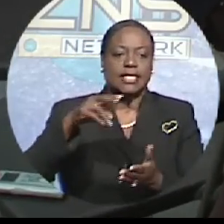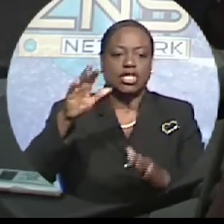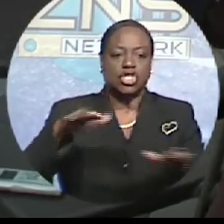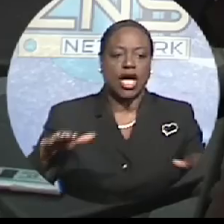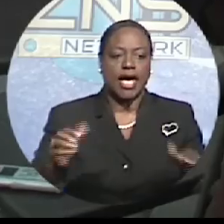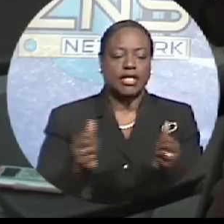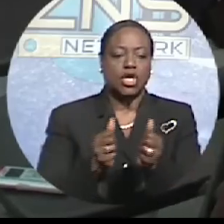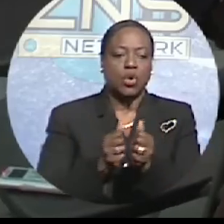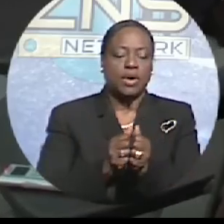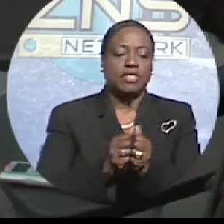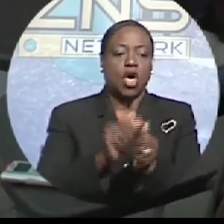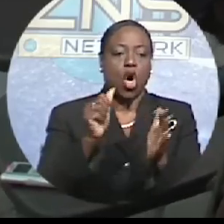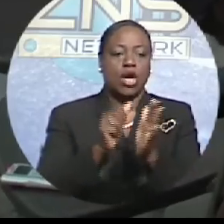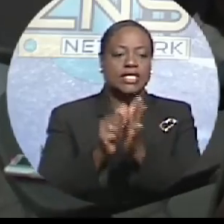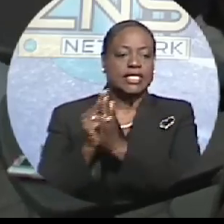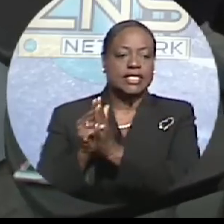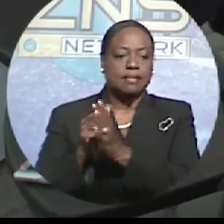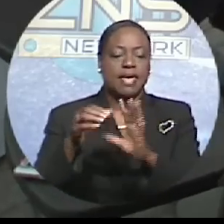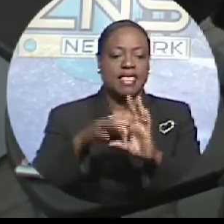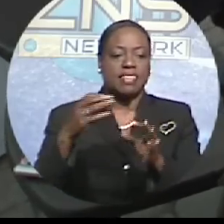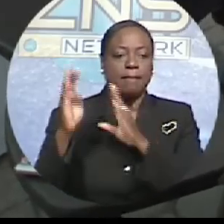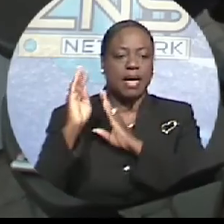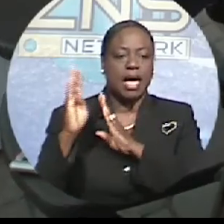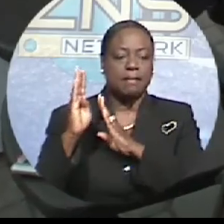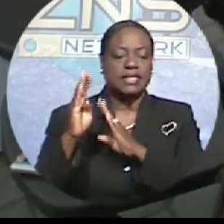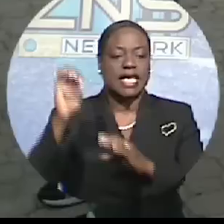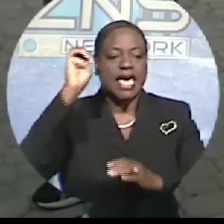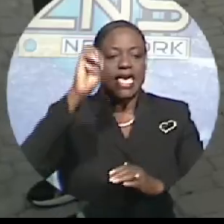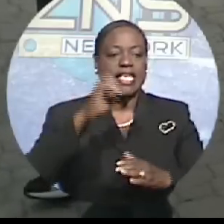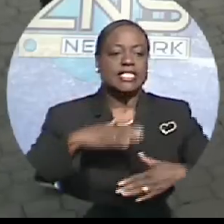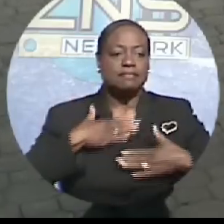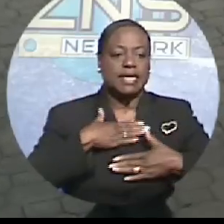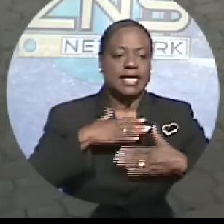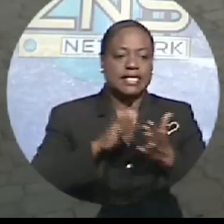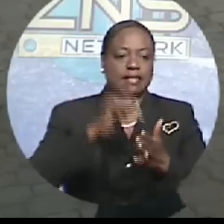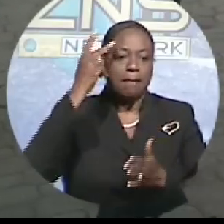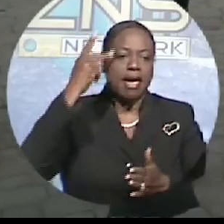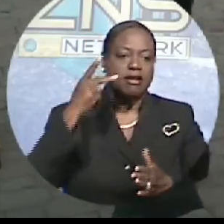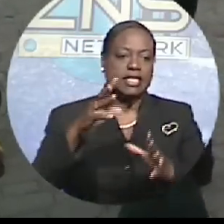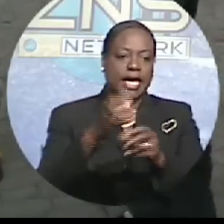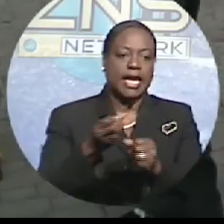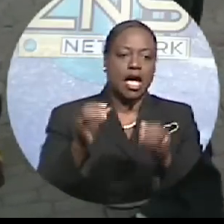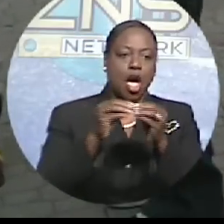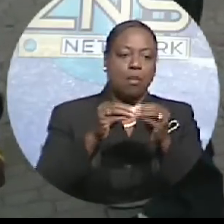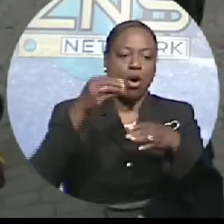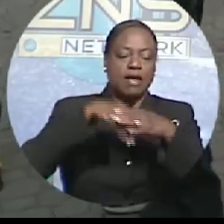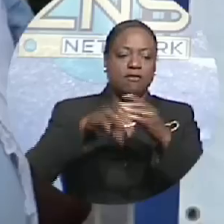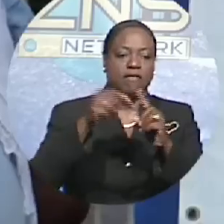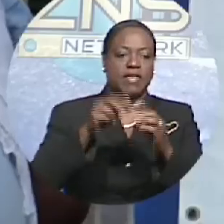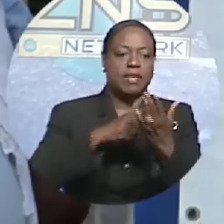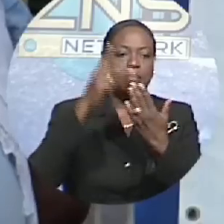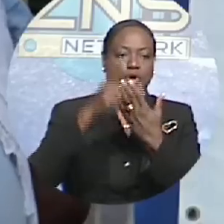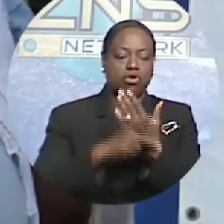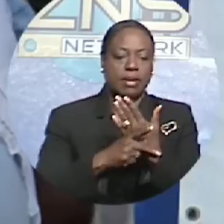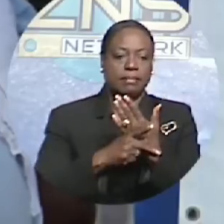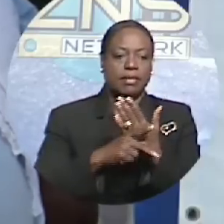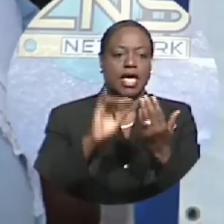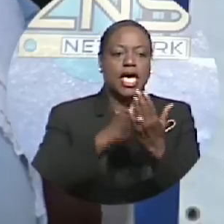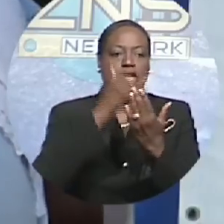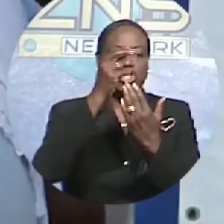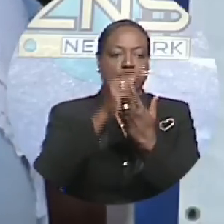Bahamas, he's pleased that parents of autistic children are getting more involved in the program. Ended in June of last